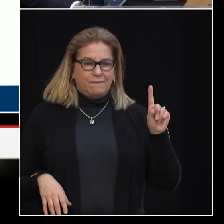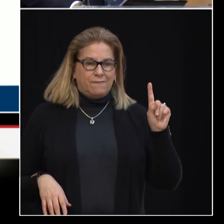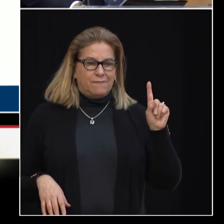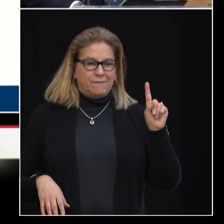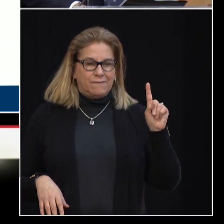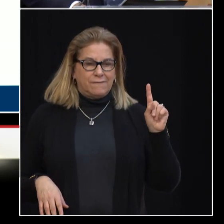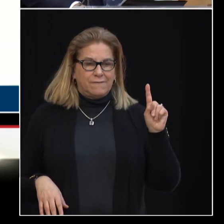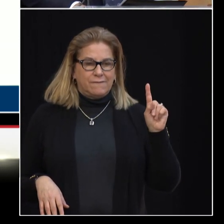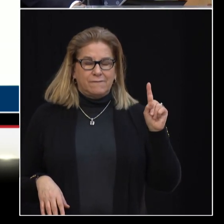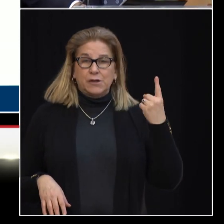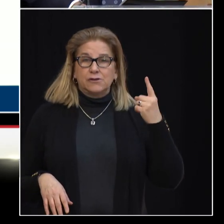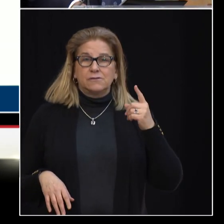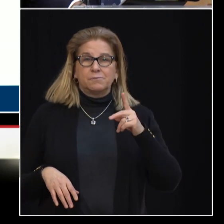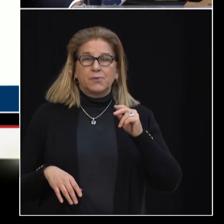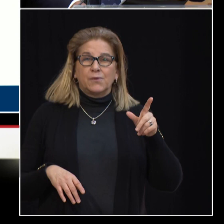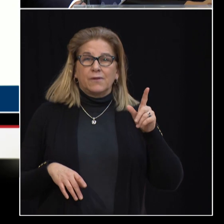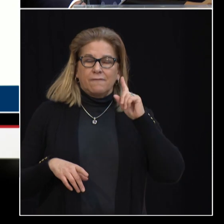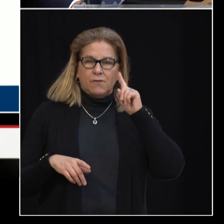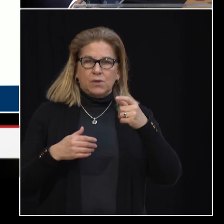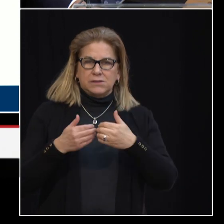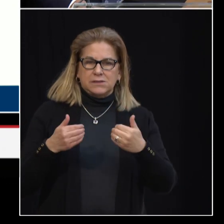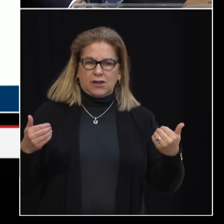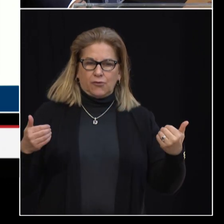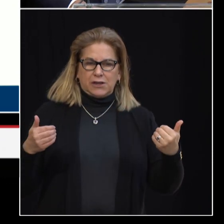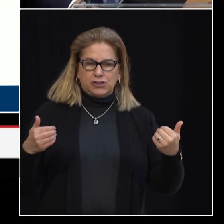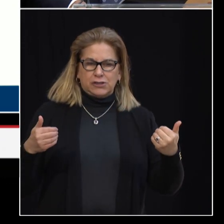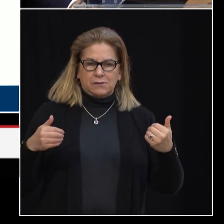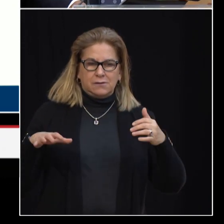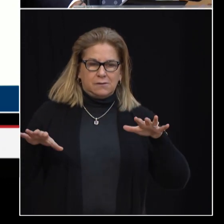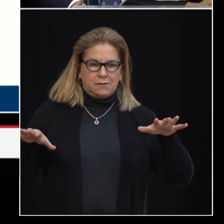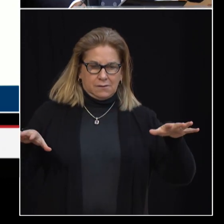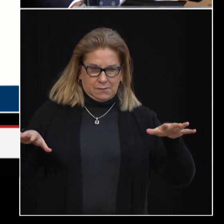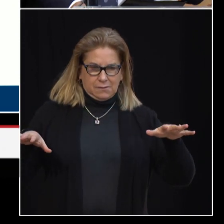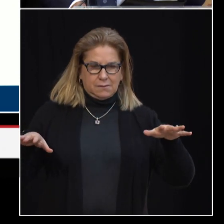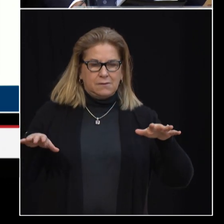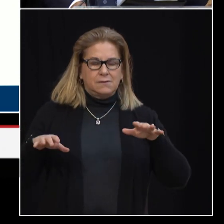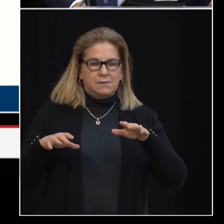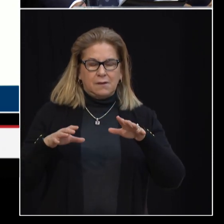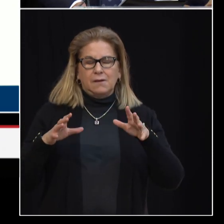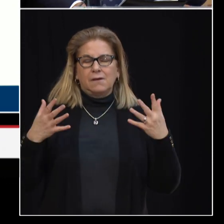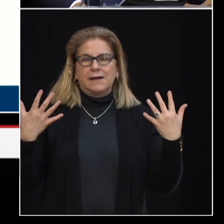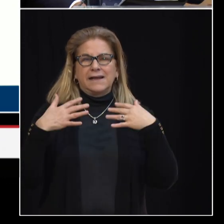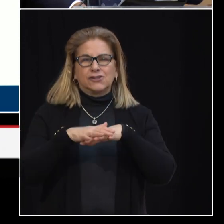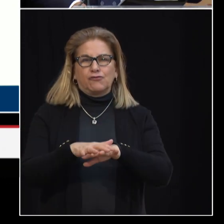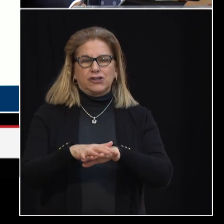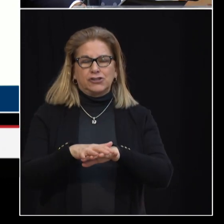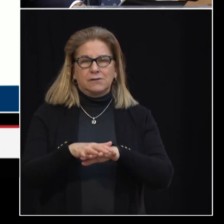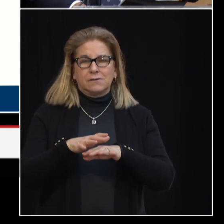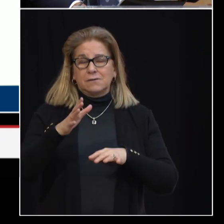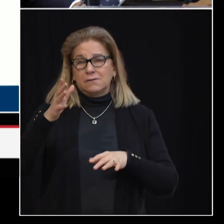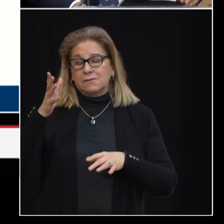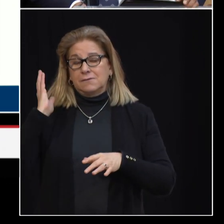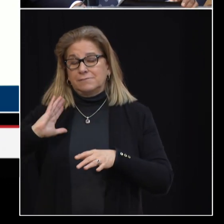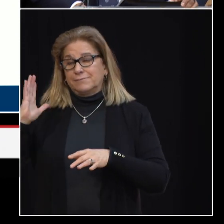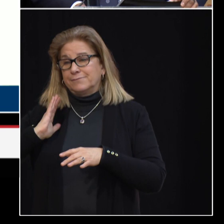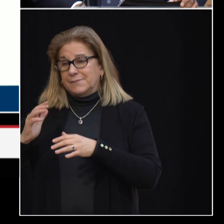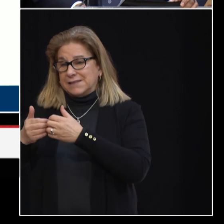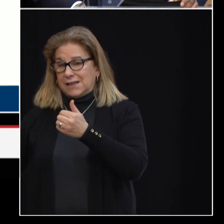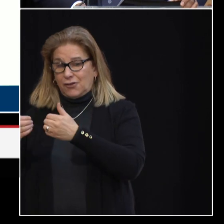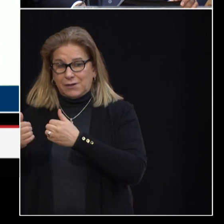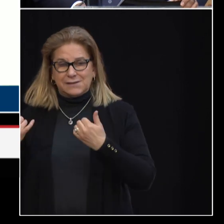fact, this is the site of what is believed to be the first and only race riot in the District of Columbia when it was